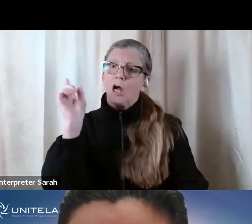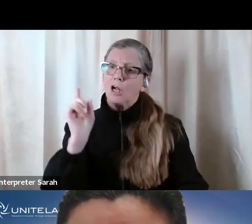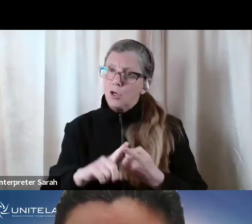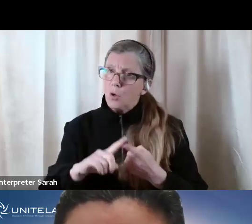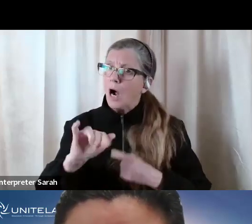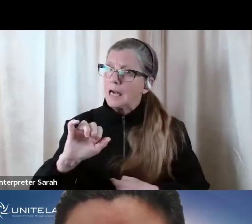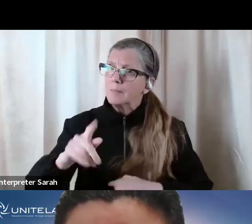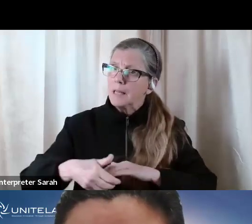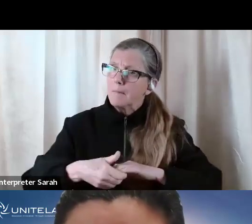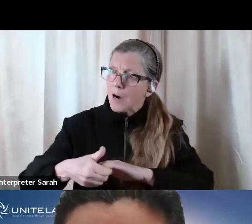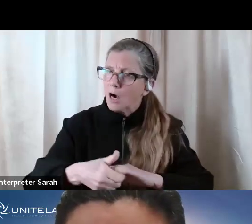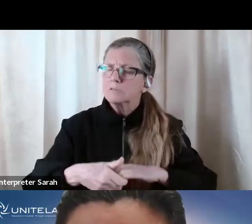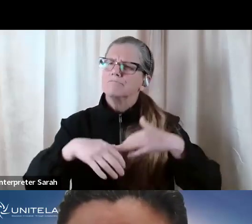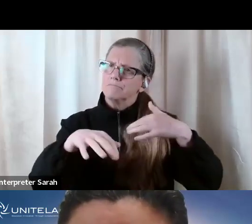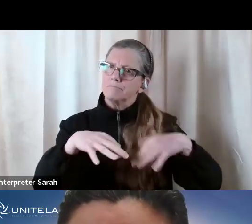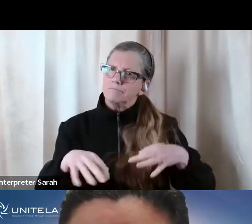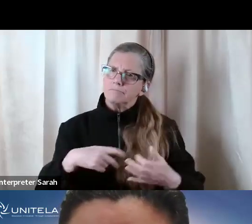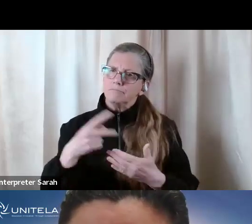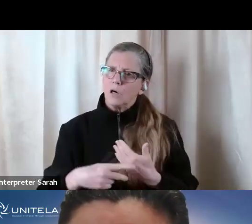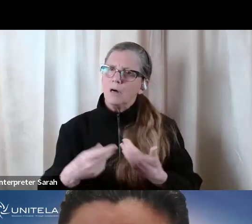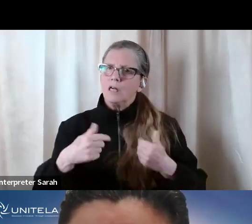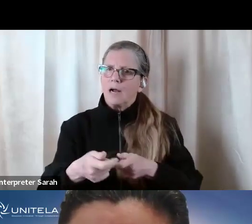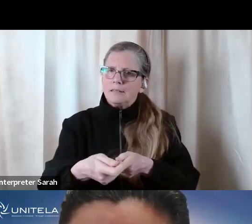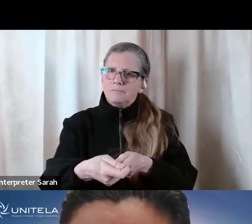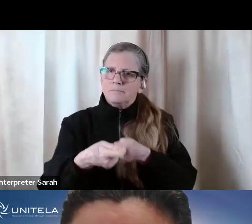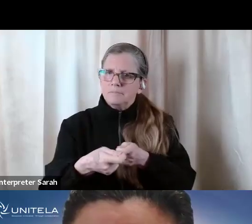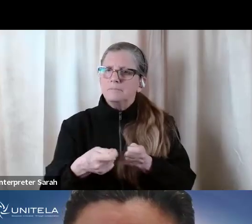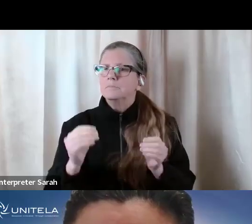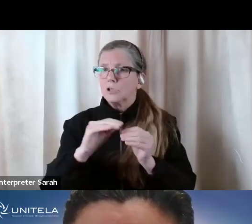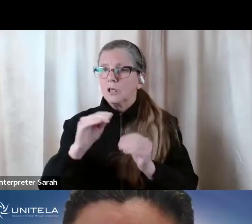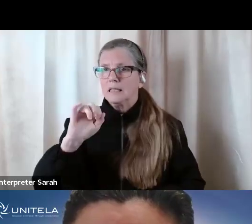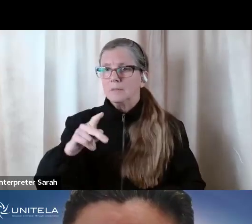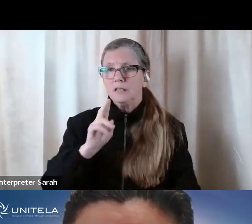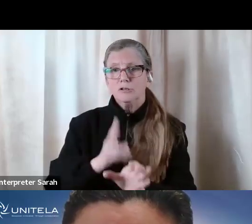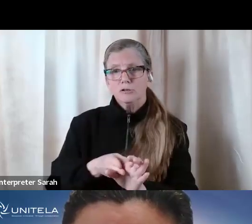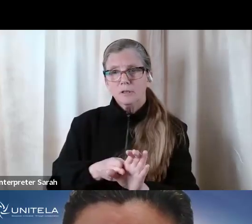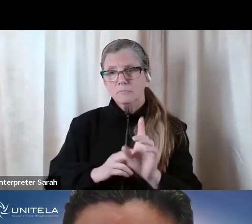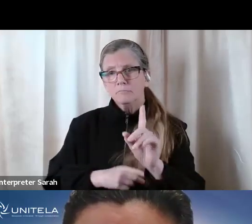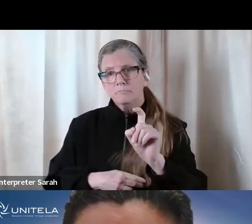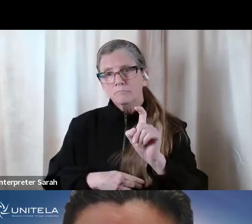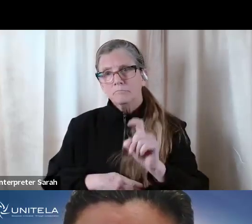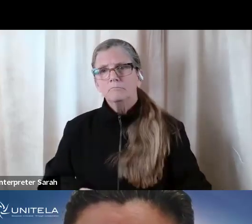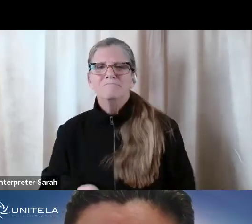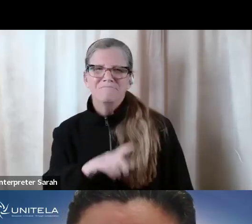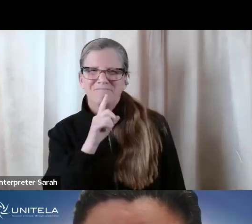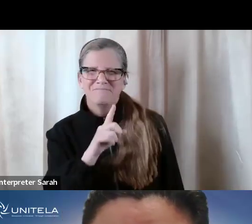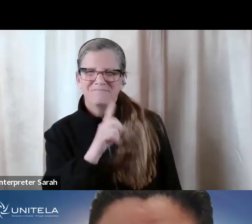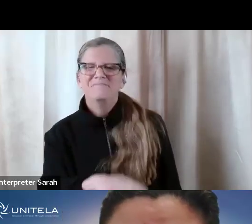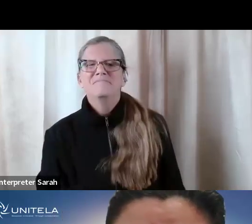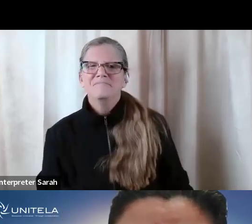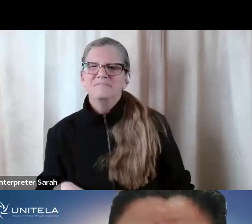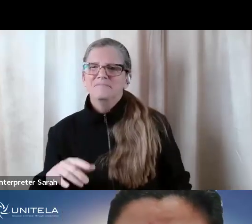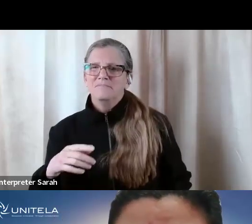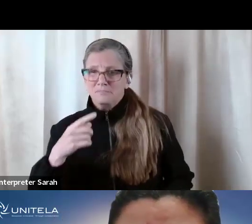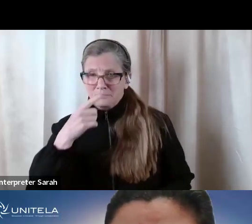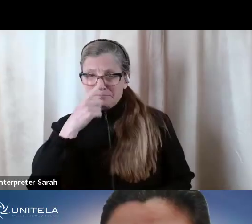works in the effort to get more ISPs to join this pilot. Sure. If you want to send